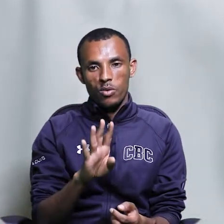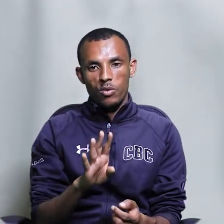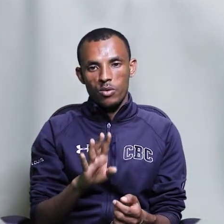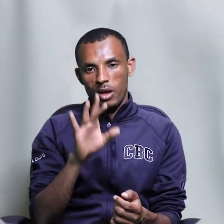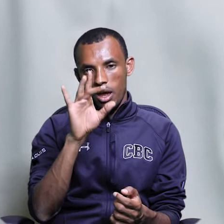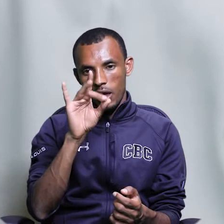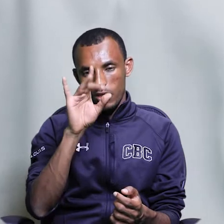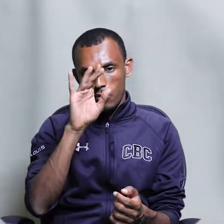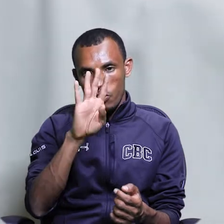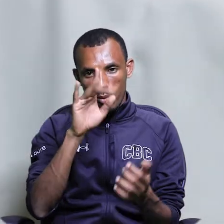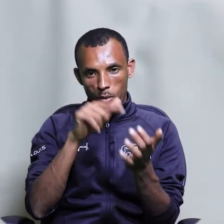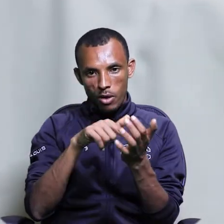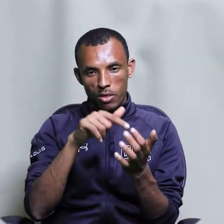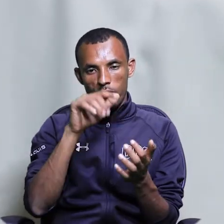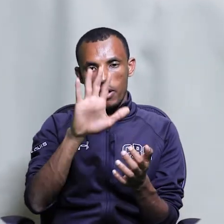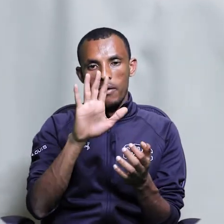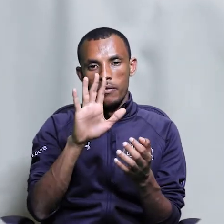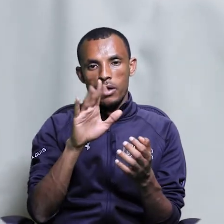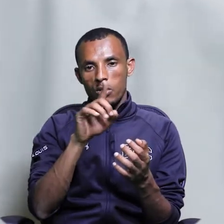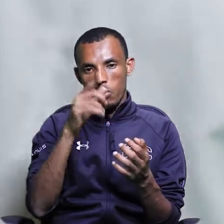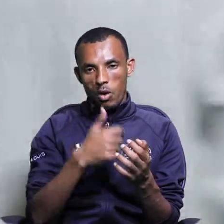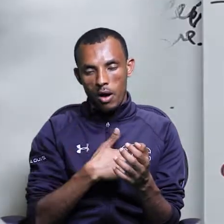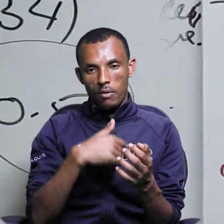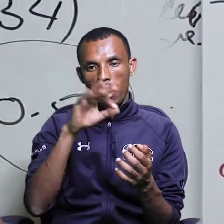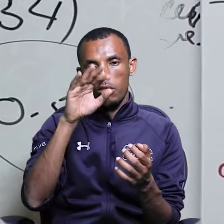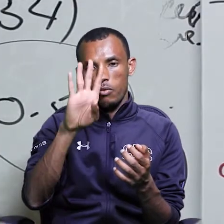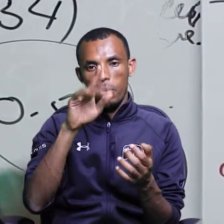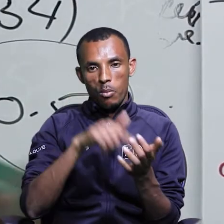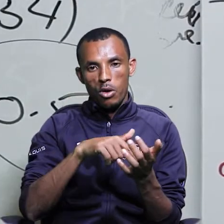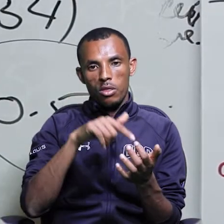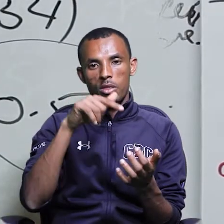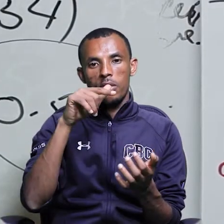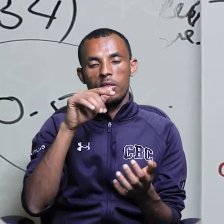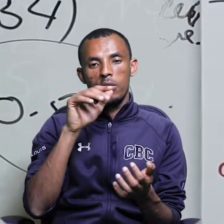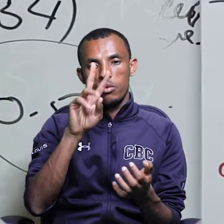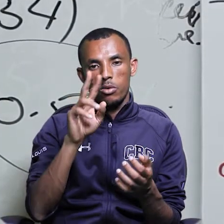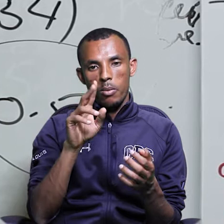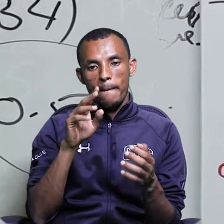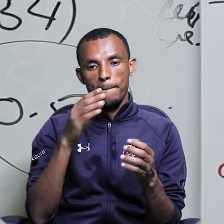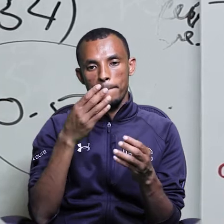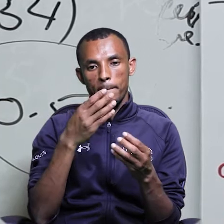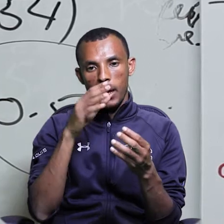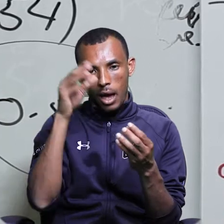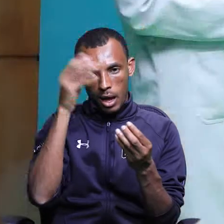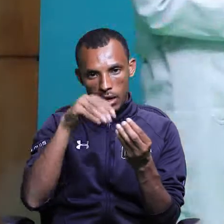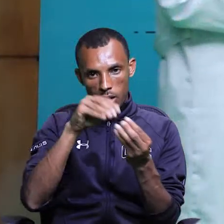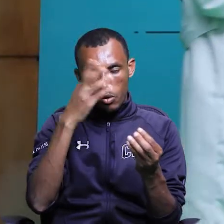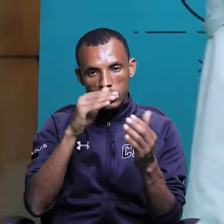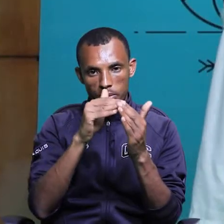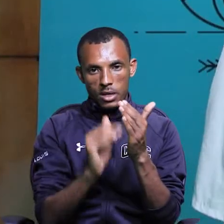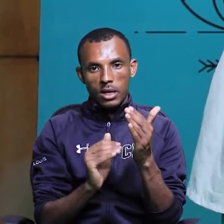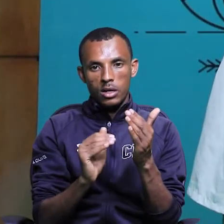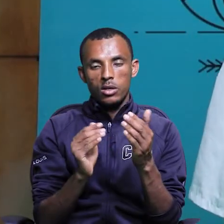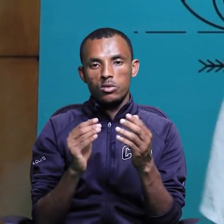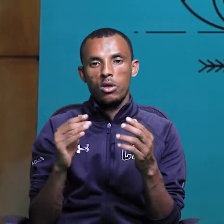84.5 to you have 94.5. By adding and subtracting 0.5, to